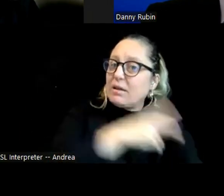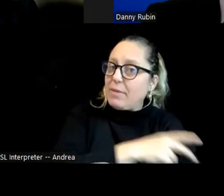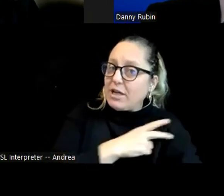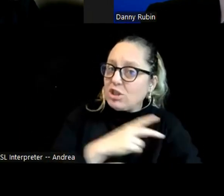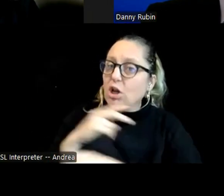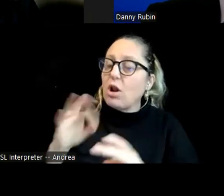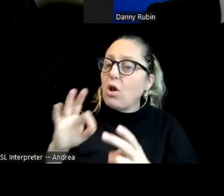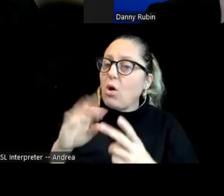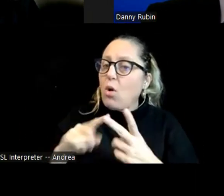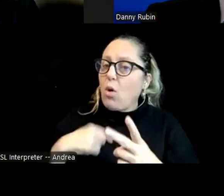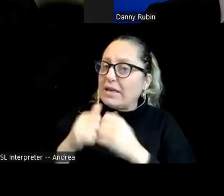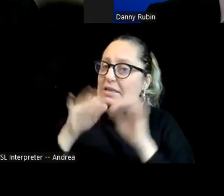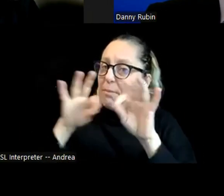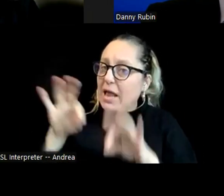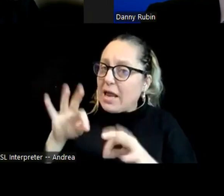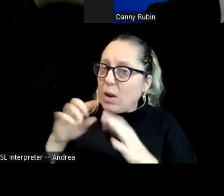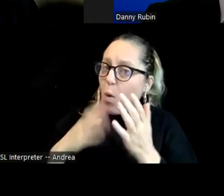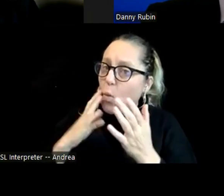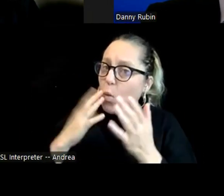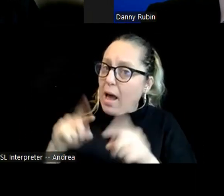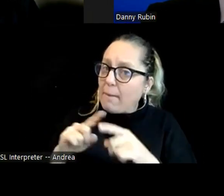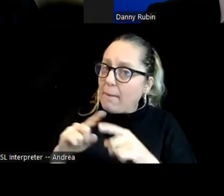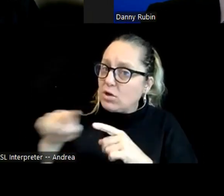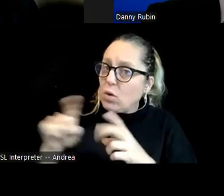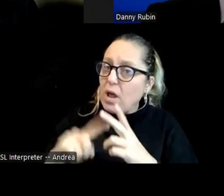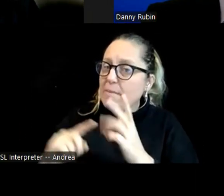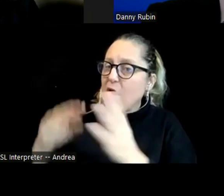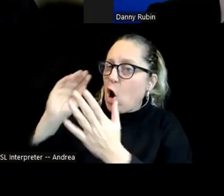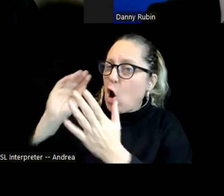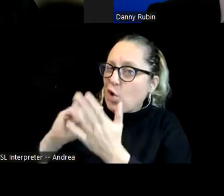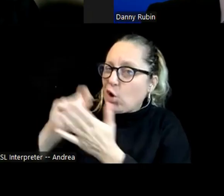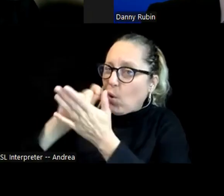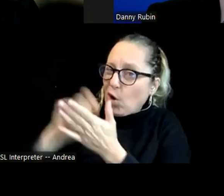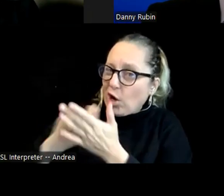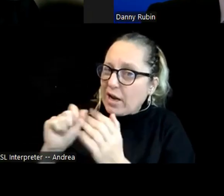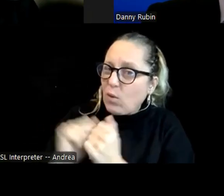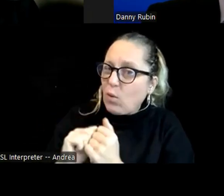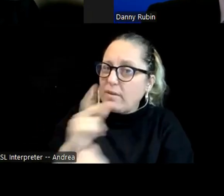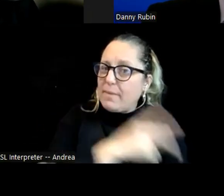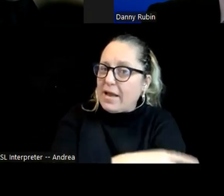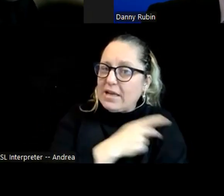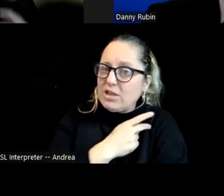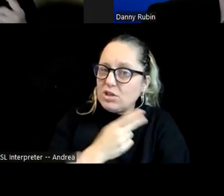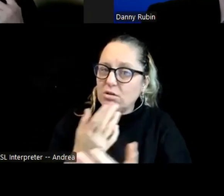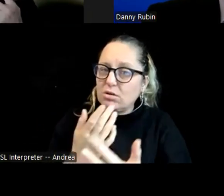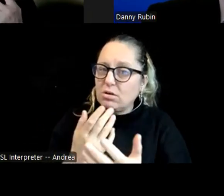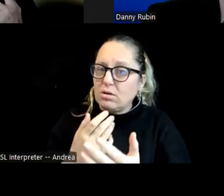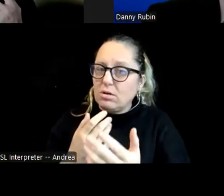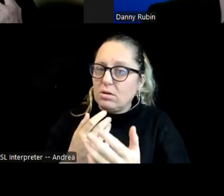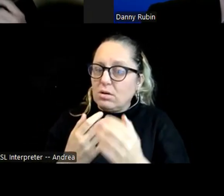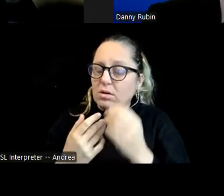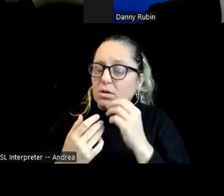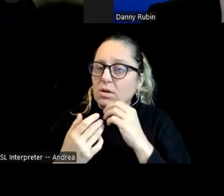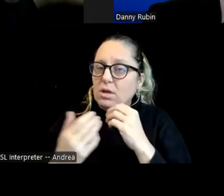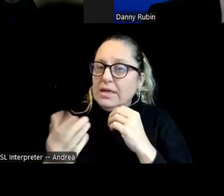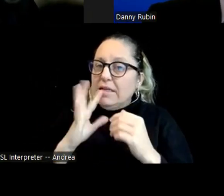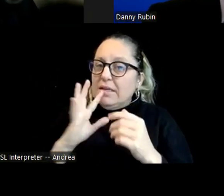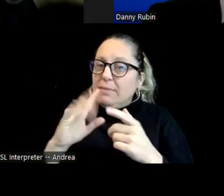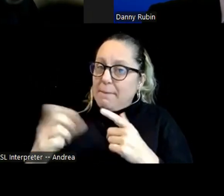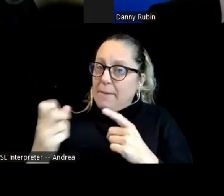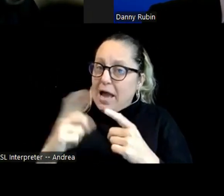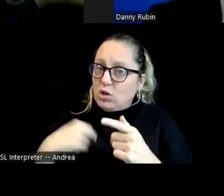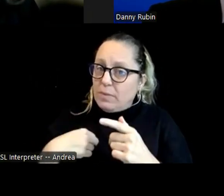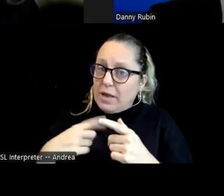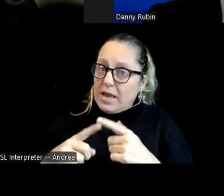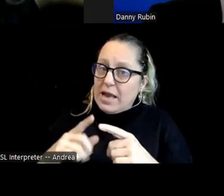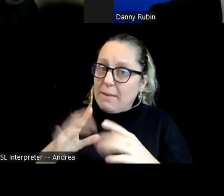what's going to happen to them, recording what the patient is speaking back to me and being able to